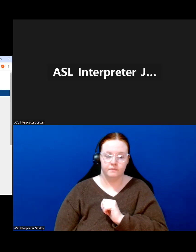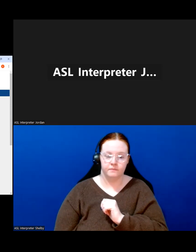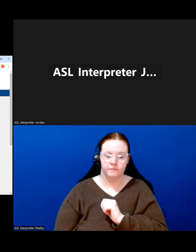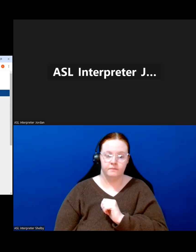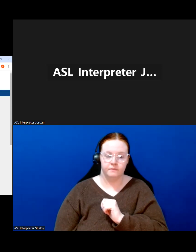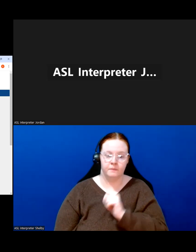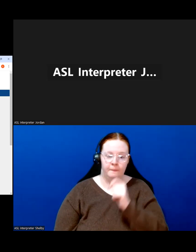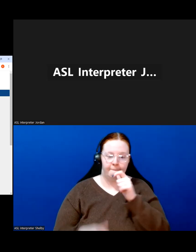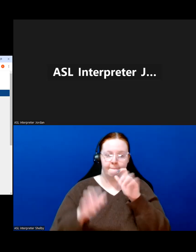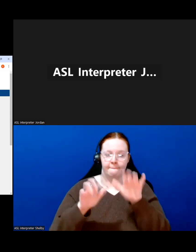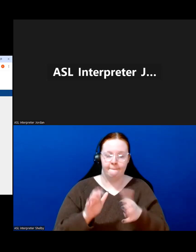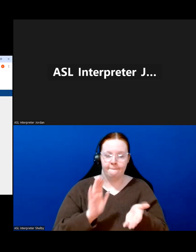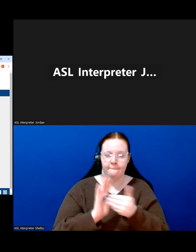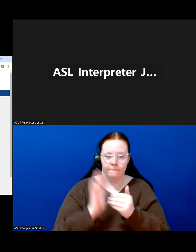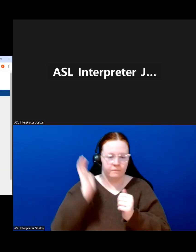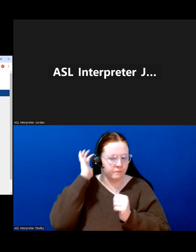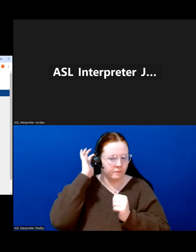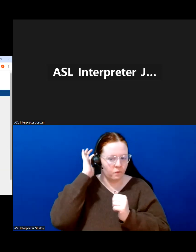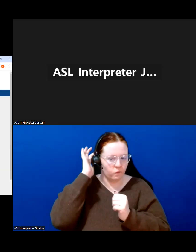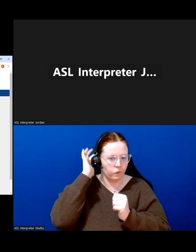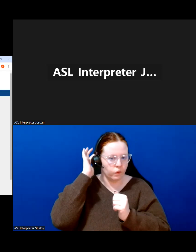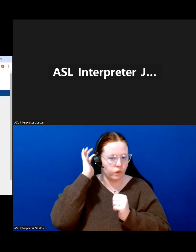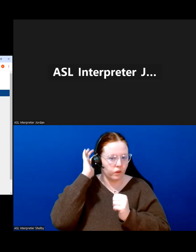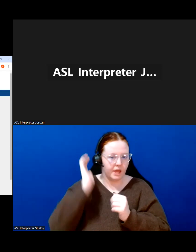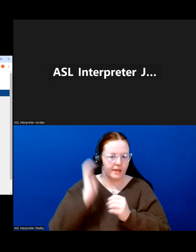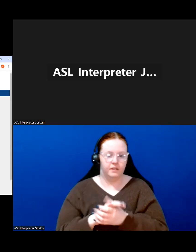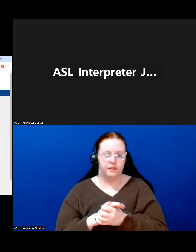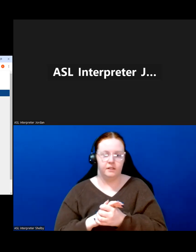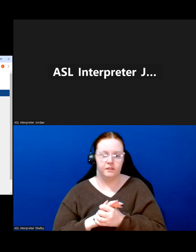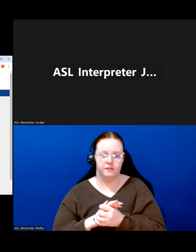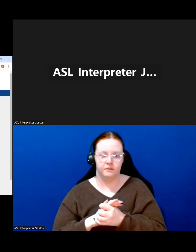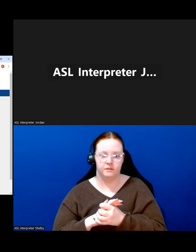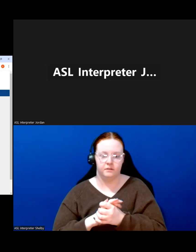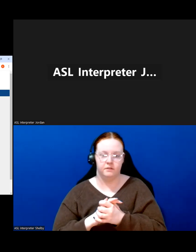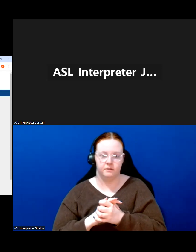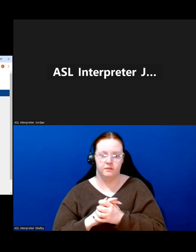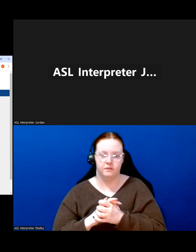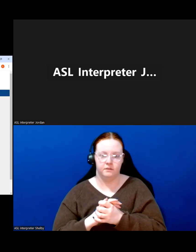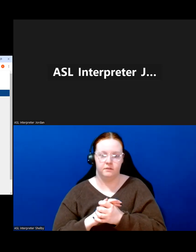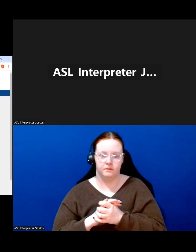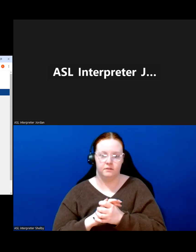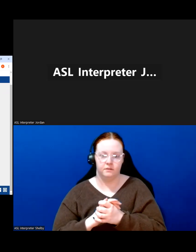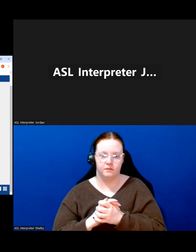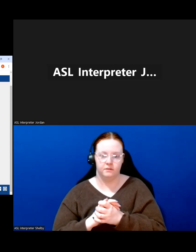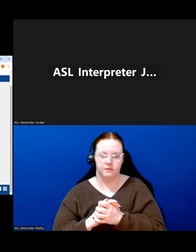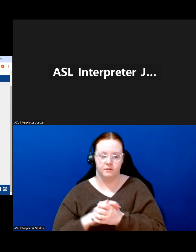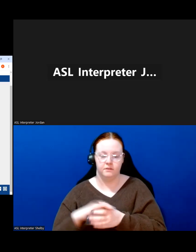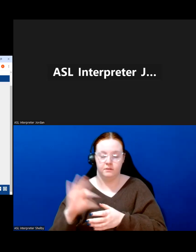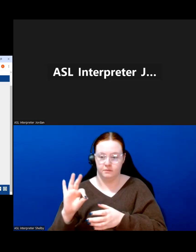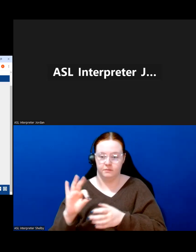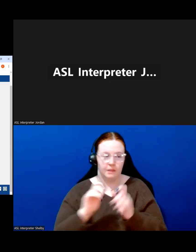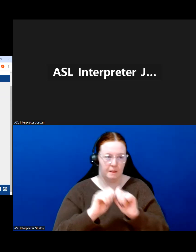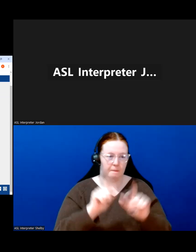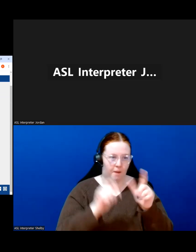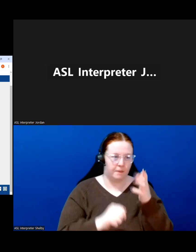and scammers. You also have a pop-up there. I don't know if you can see it on your Oh, screen. I see it. There we go. Yep. Thank Is you. it gone? Okay. Yes, it is. Thanks.